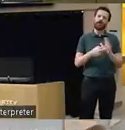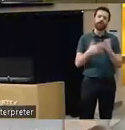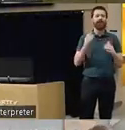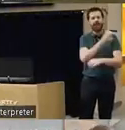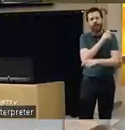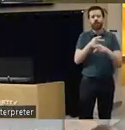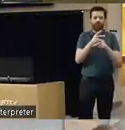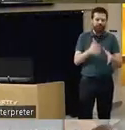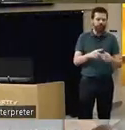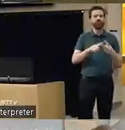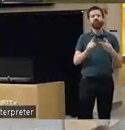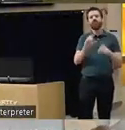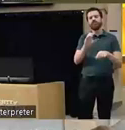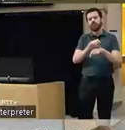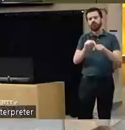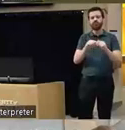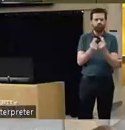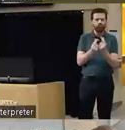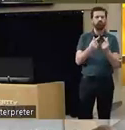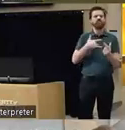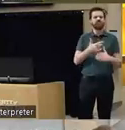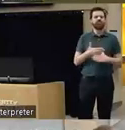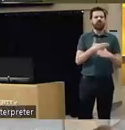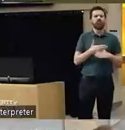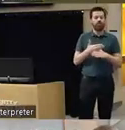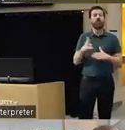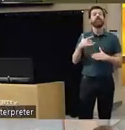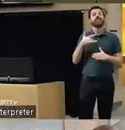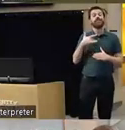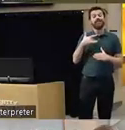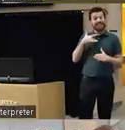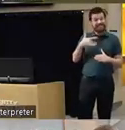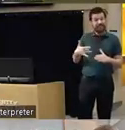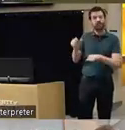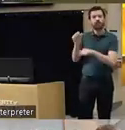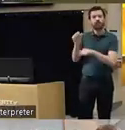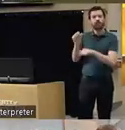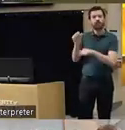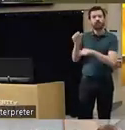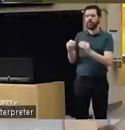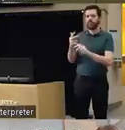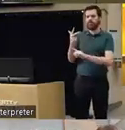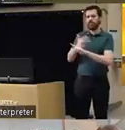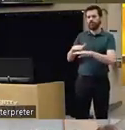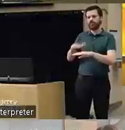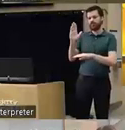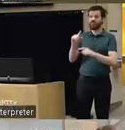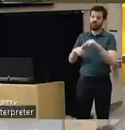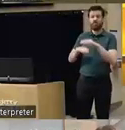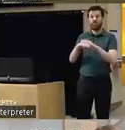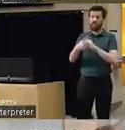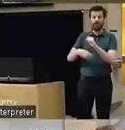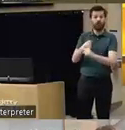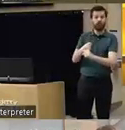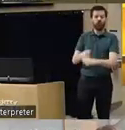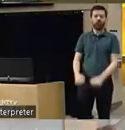supervision, consultation groups. They generally have worked with patients longer, greater than 3 months to up to a year. And